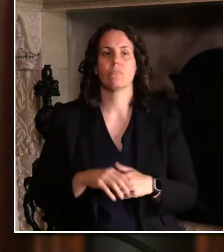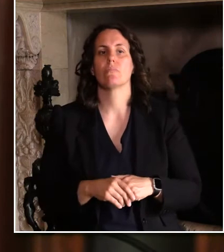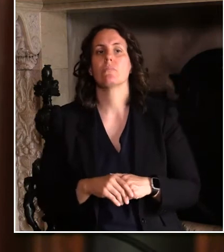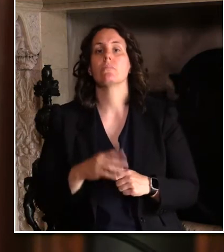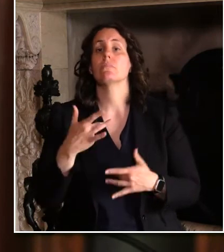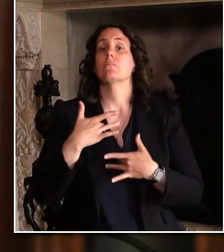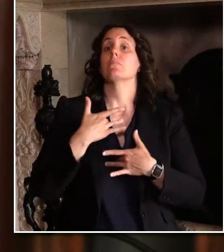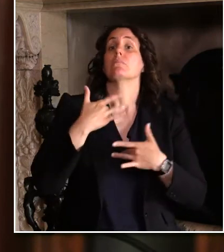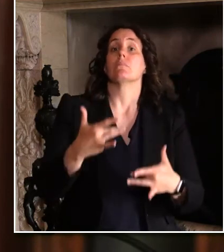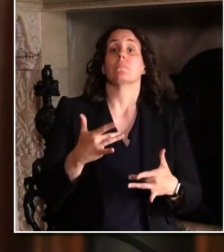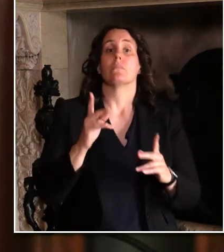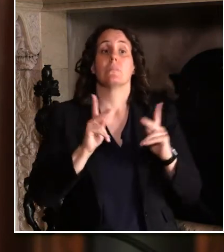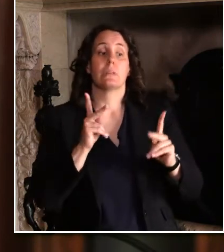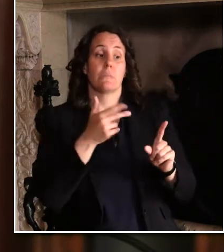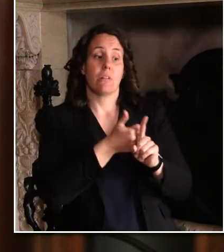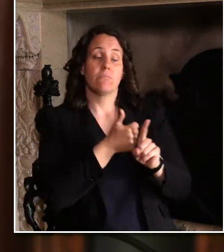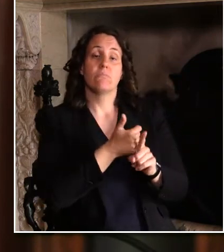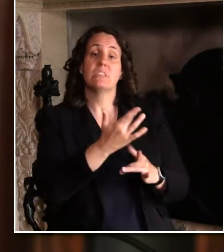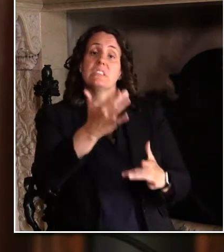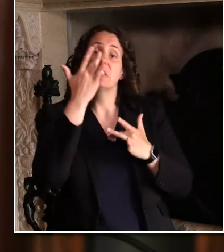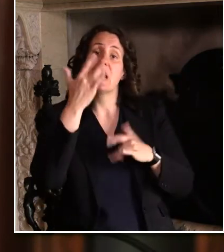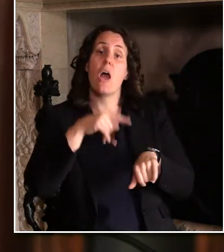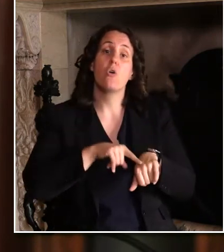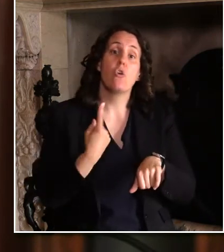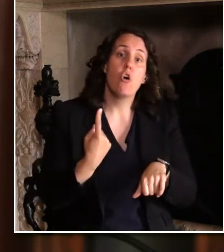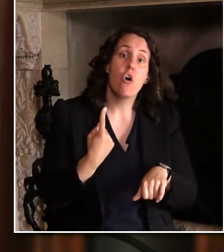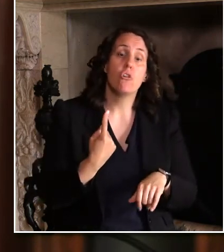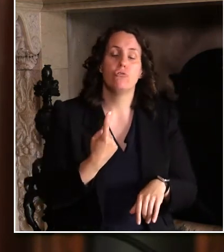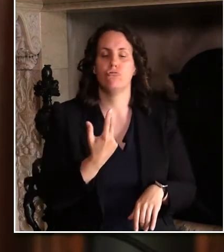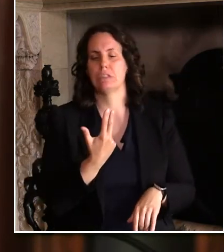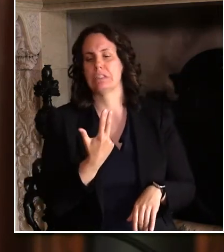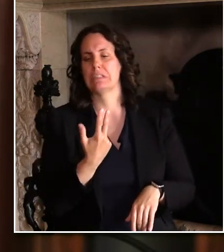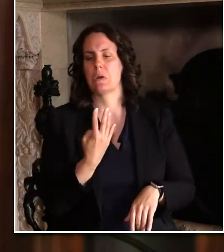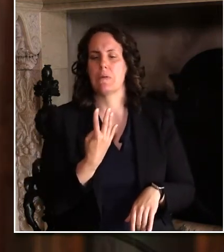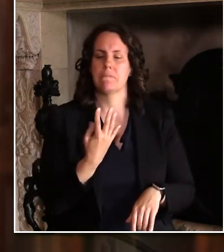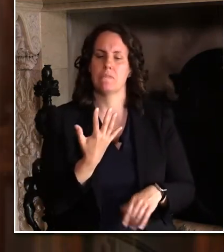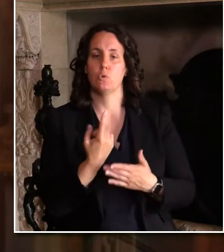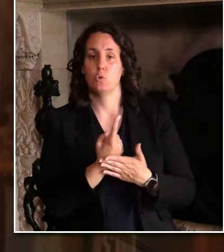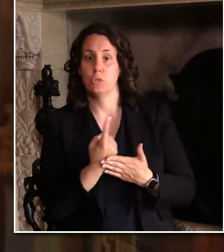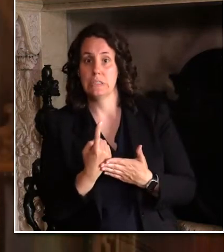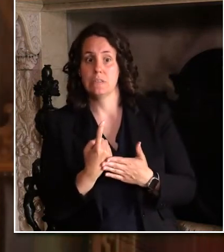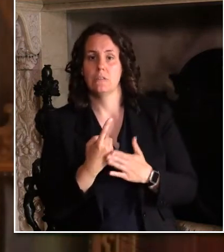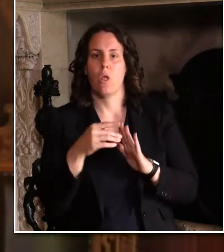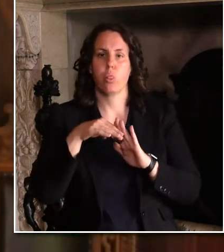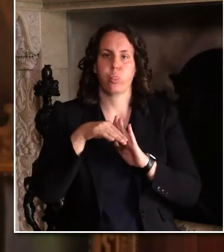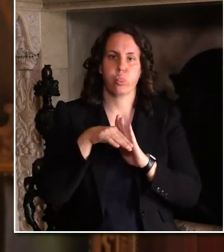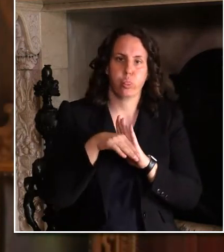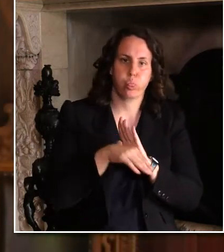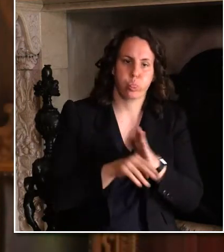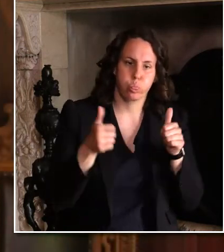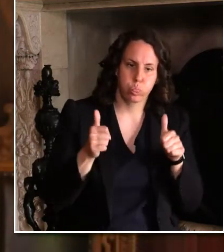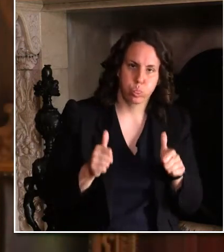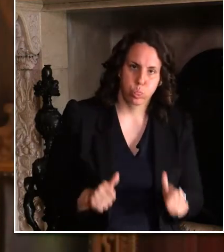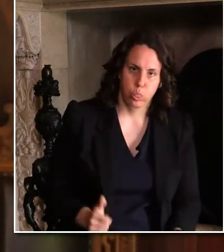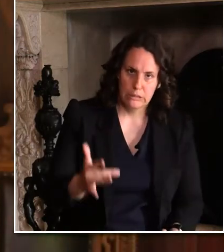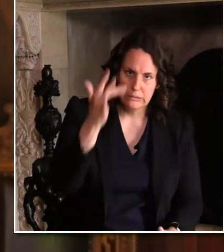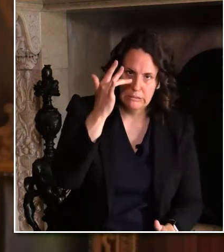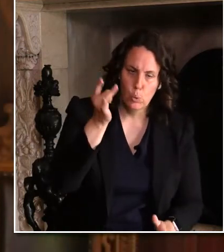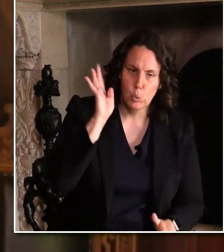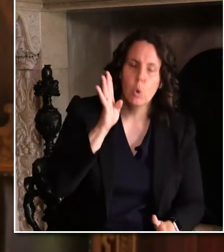of the end of safer at home. Yeah, I guess I'd clarify. There's a pretty wide range of